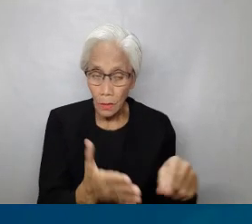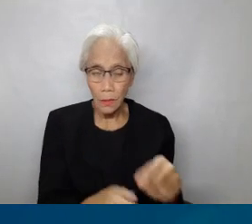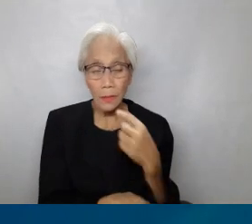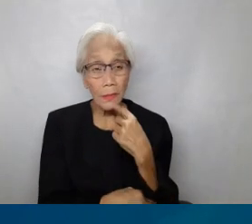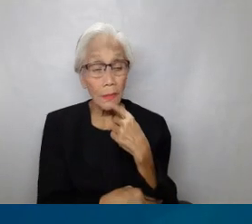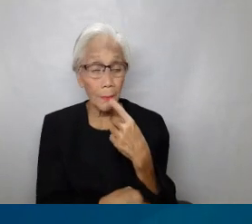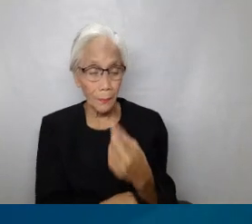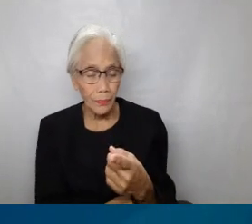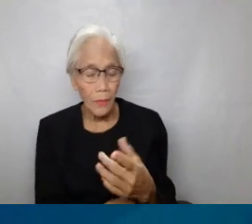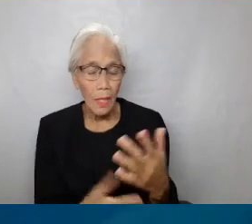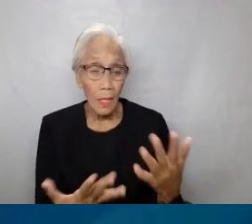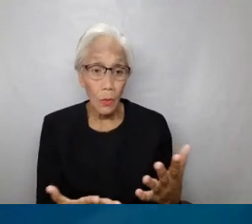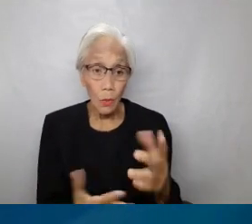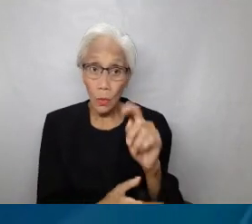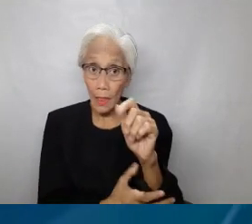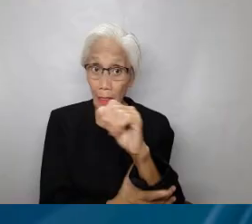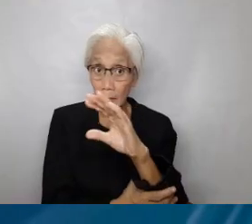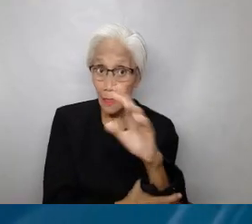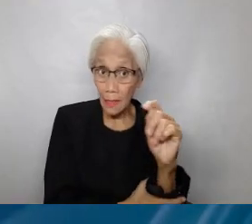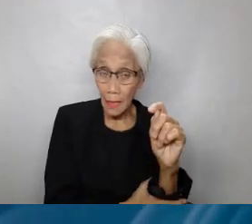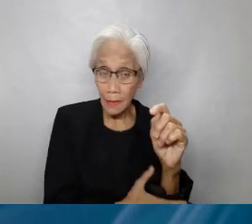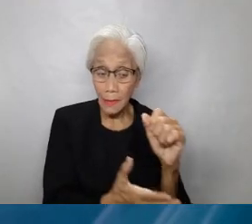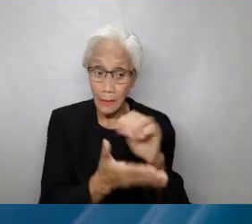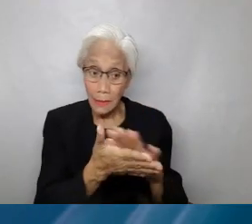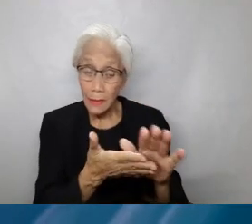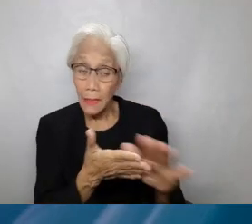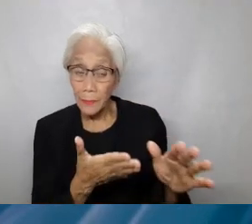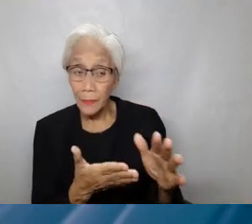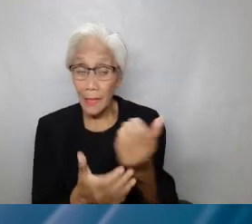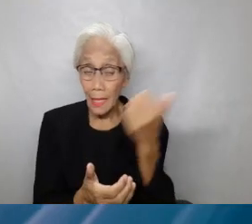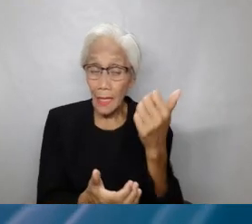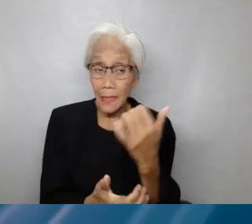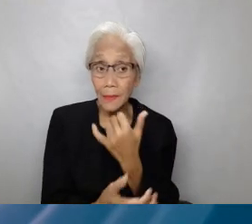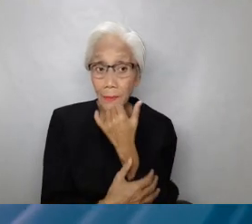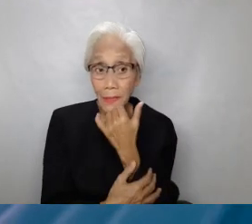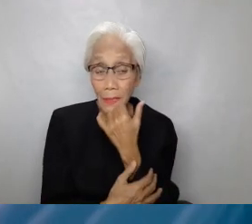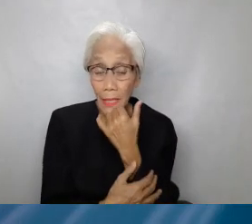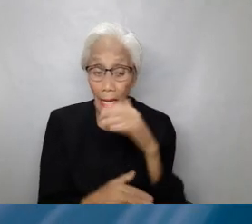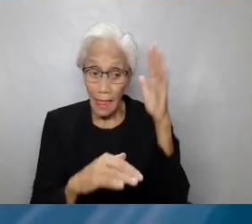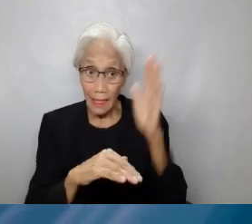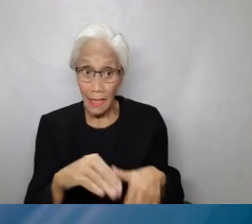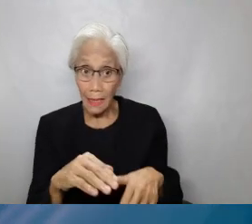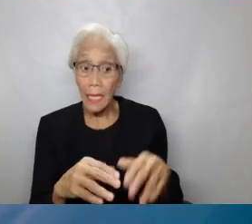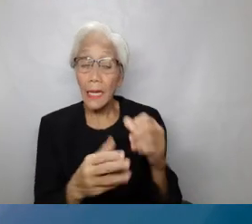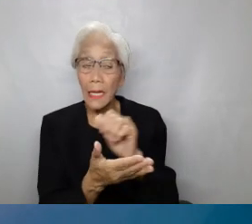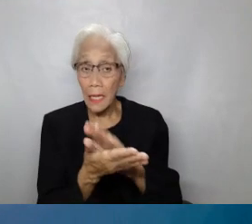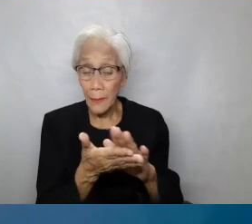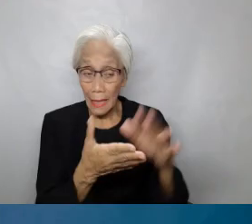ha. Sabi ng Farmer's Almanac, ang tact ay rubbing out another's